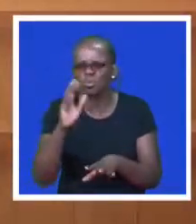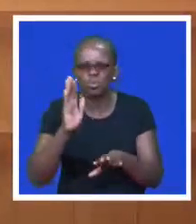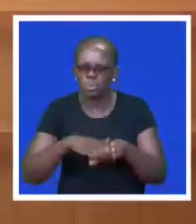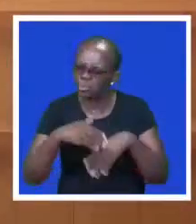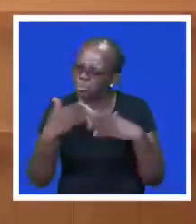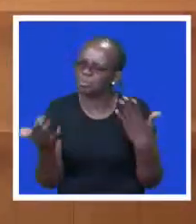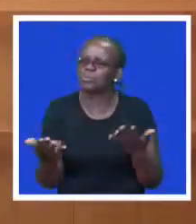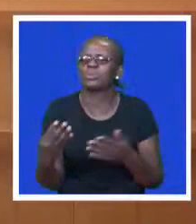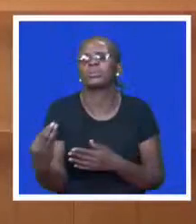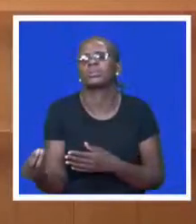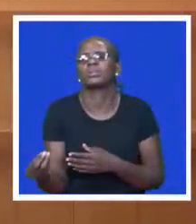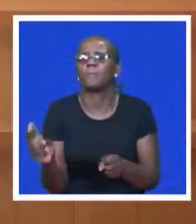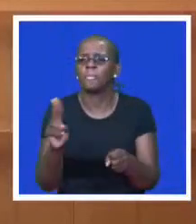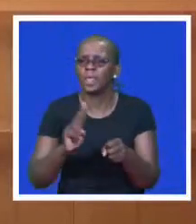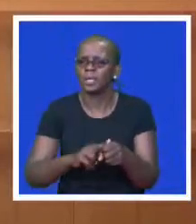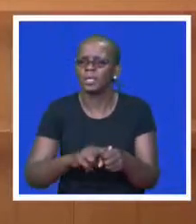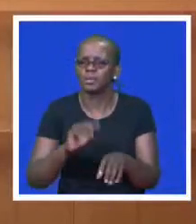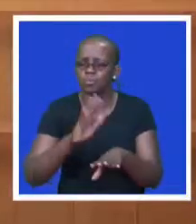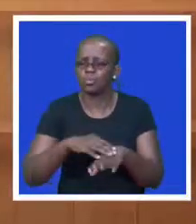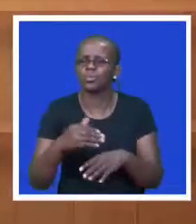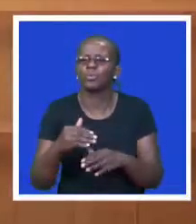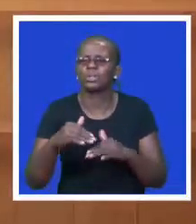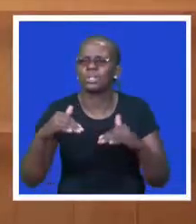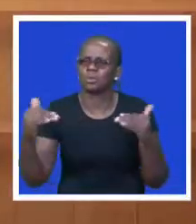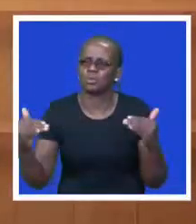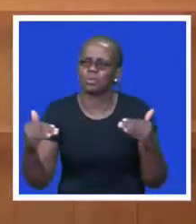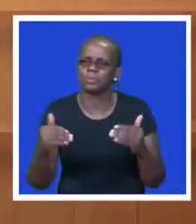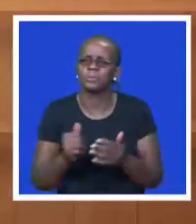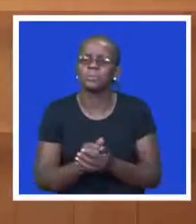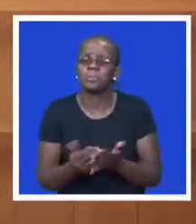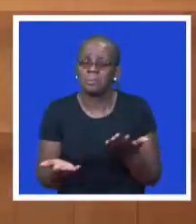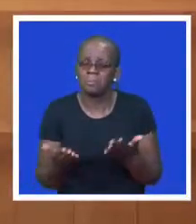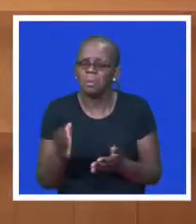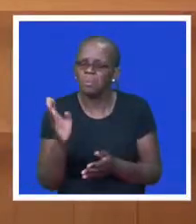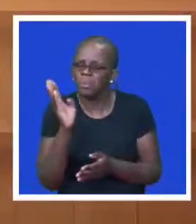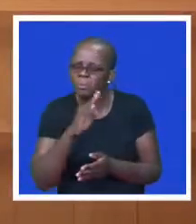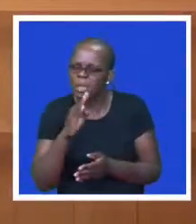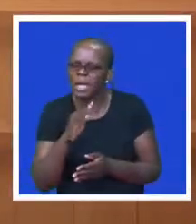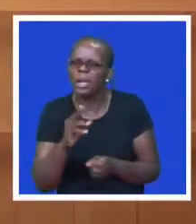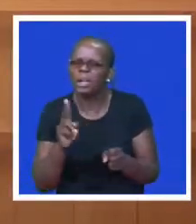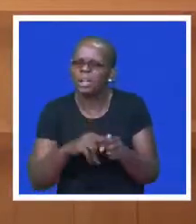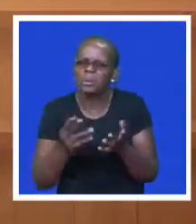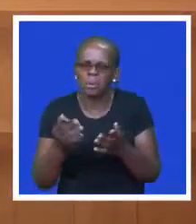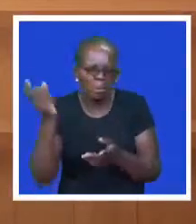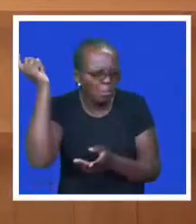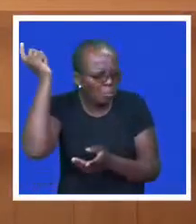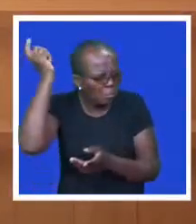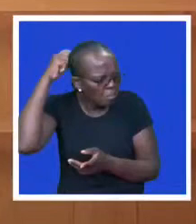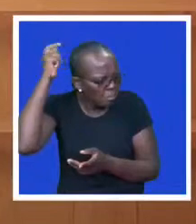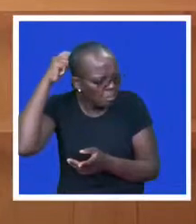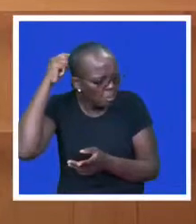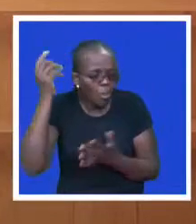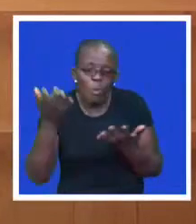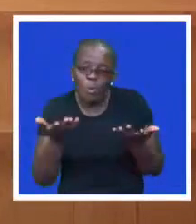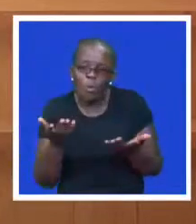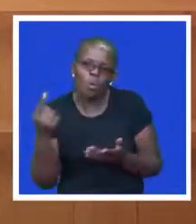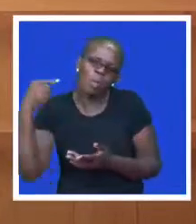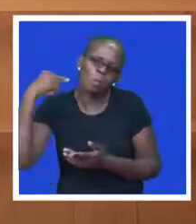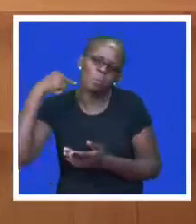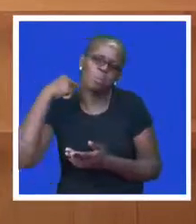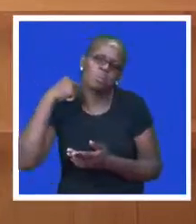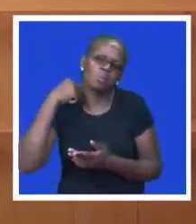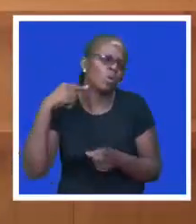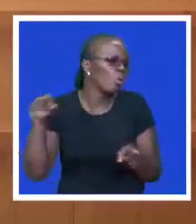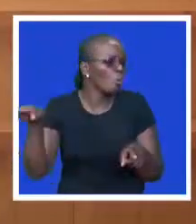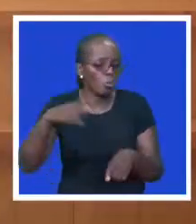that is bigger in the eyes of God. Whether you tell lies or gossip, and whether you commit murder, you are